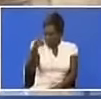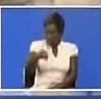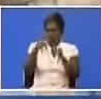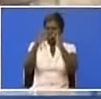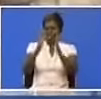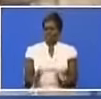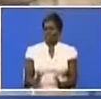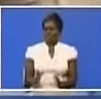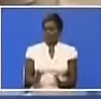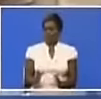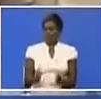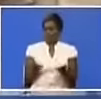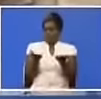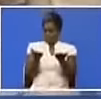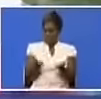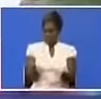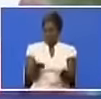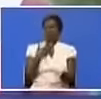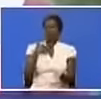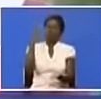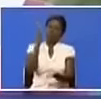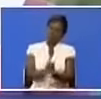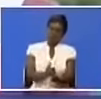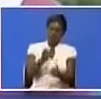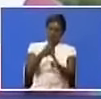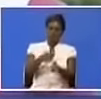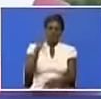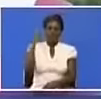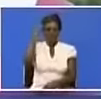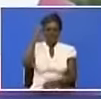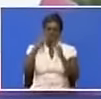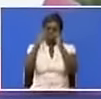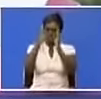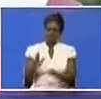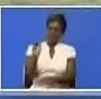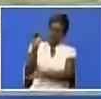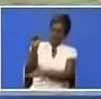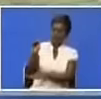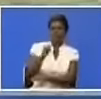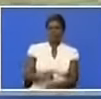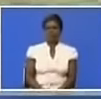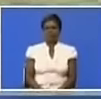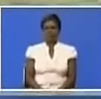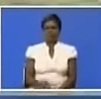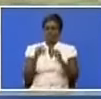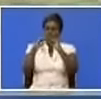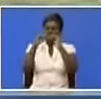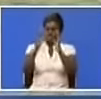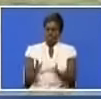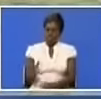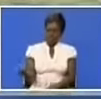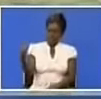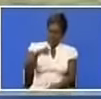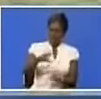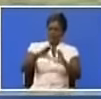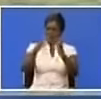teacher. Claims we sought to verify from the head teacher of Githuka Primary School, Joseph Karume. Mwalimu alikuwa ameshaingia kwa